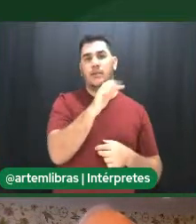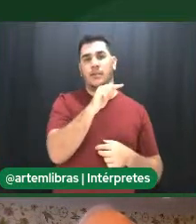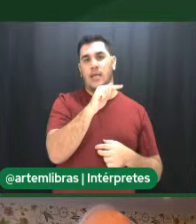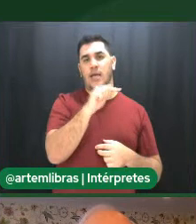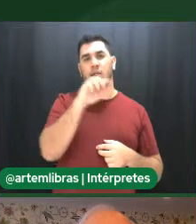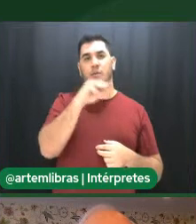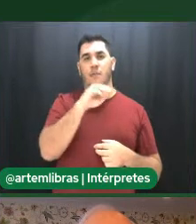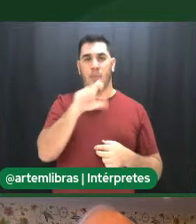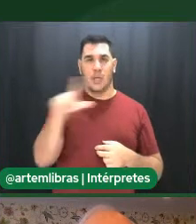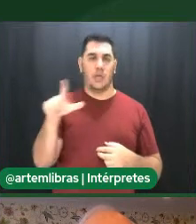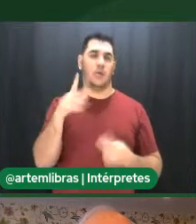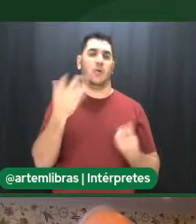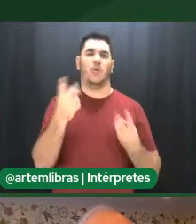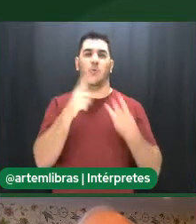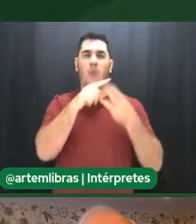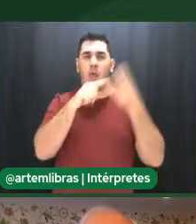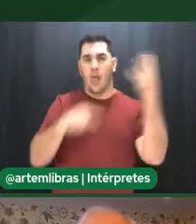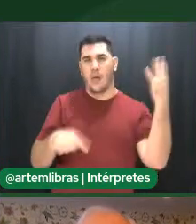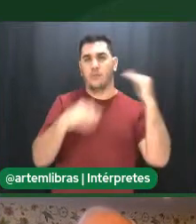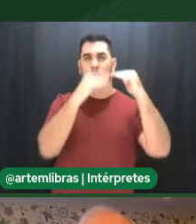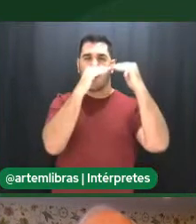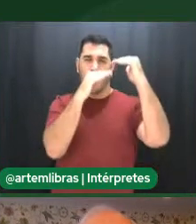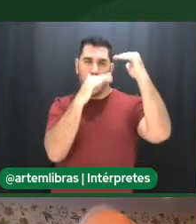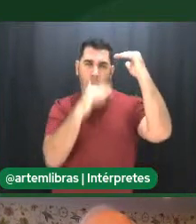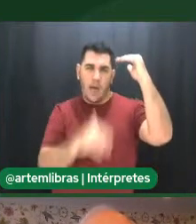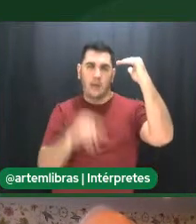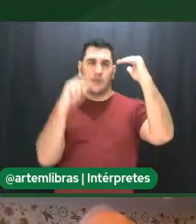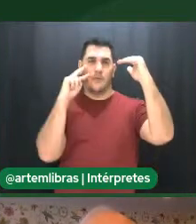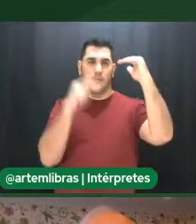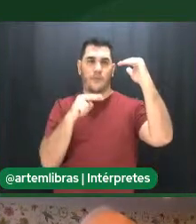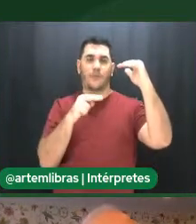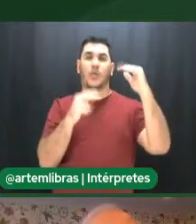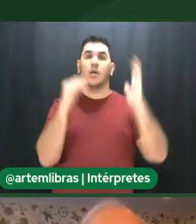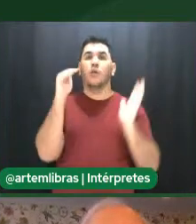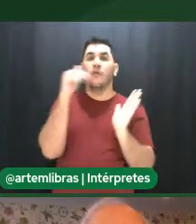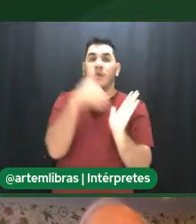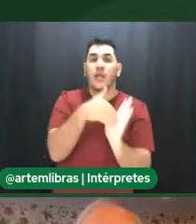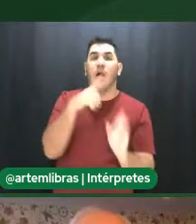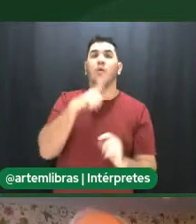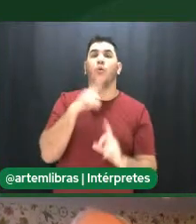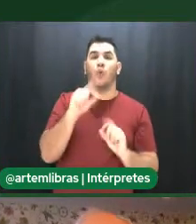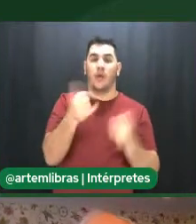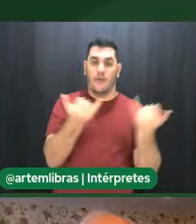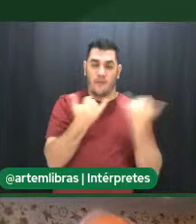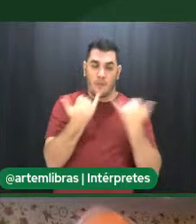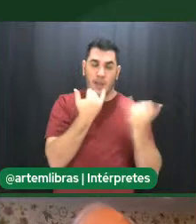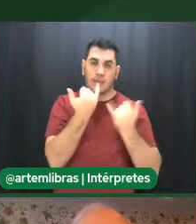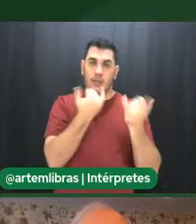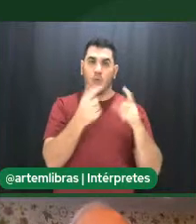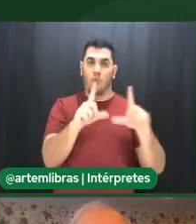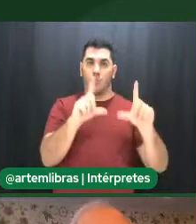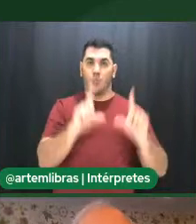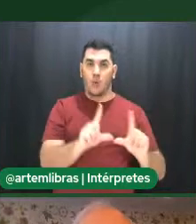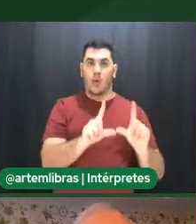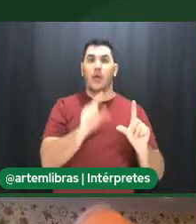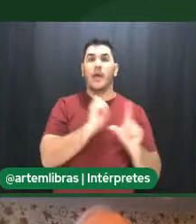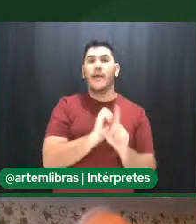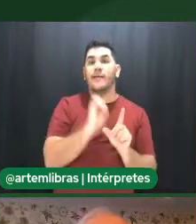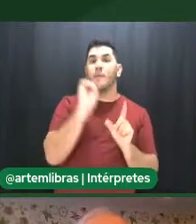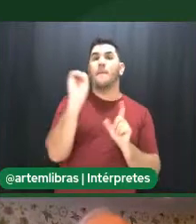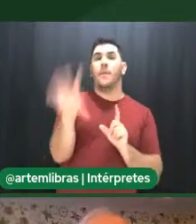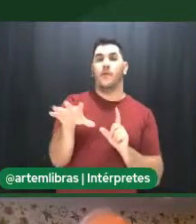on submit. And you get an explanation. We're sorry, your mortgage